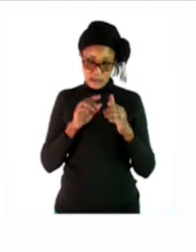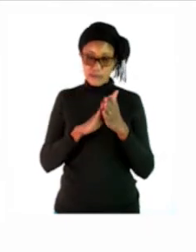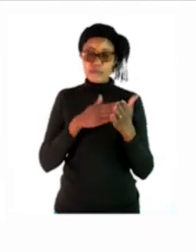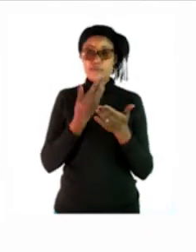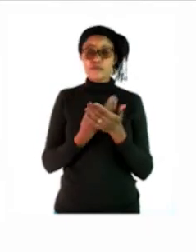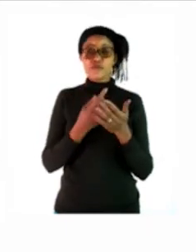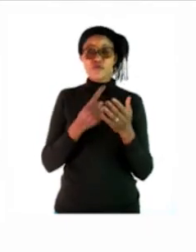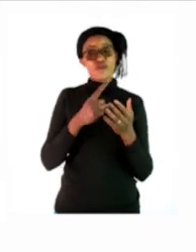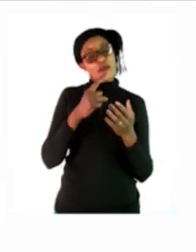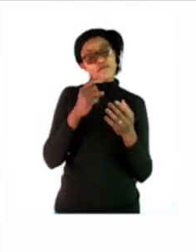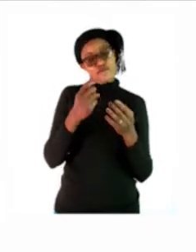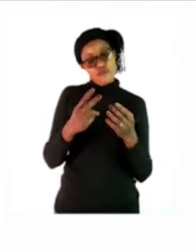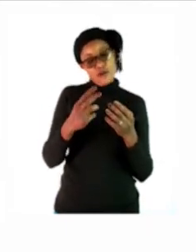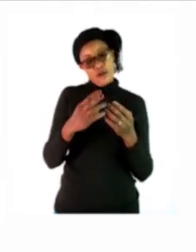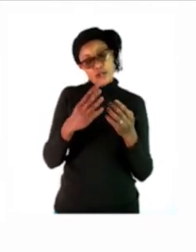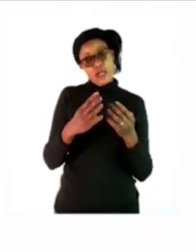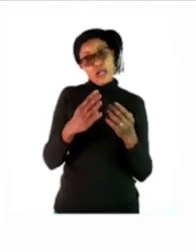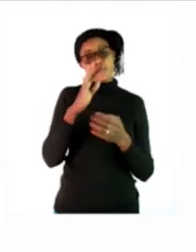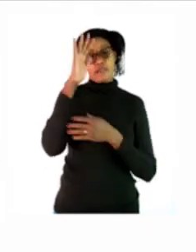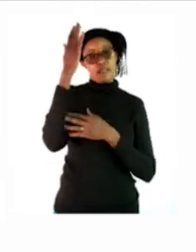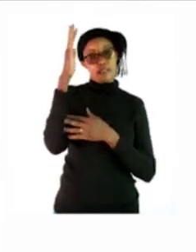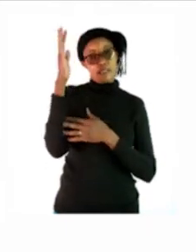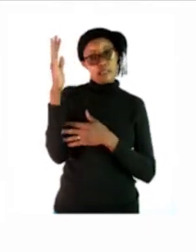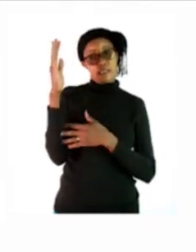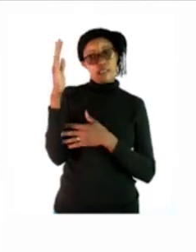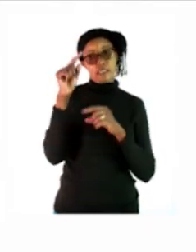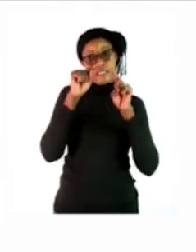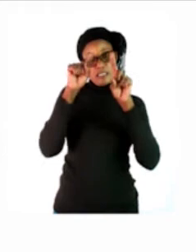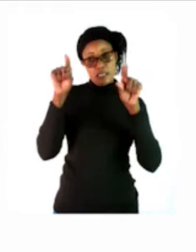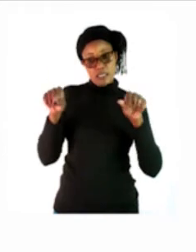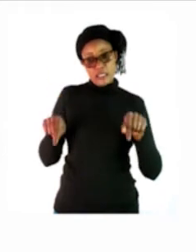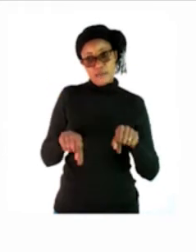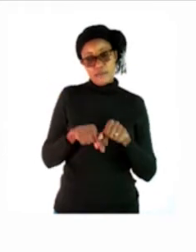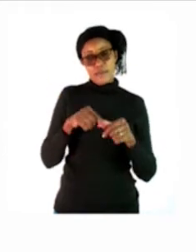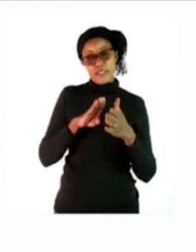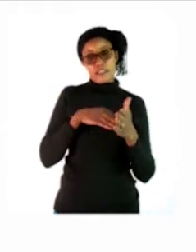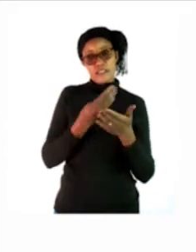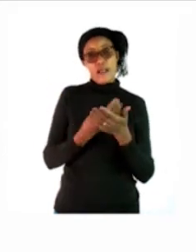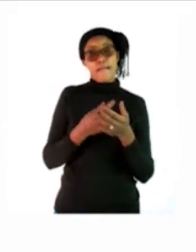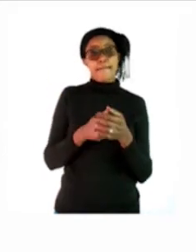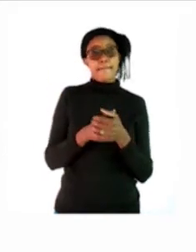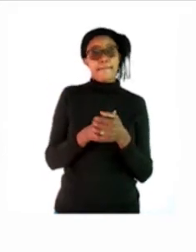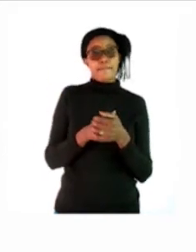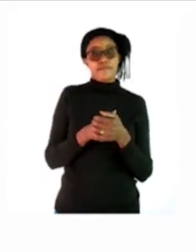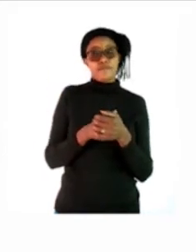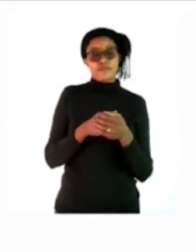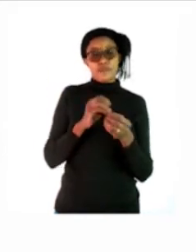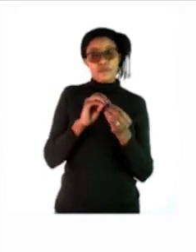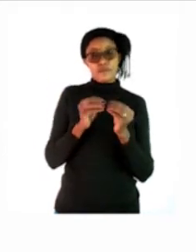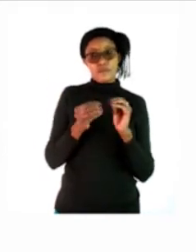the trees in the picture shown above. So let's count